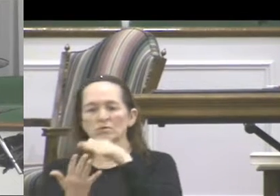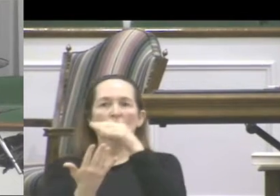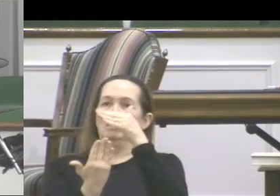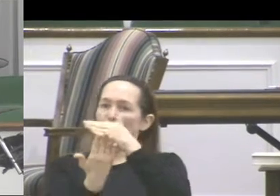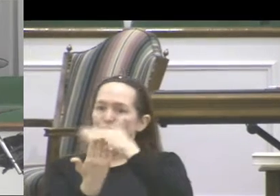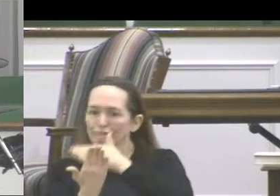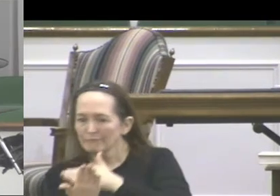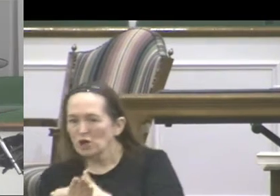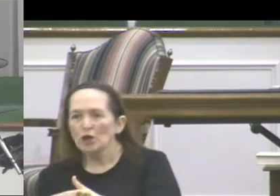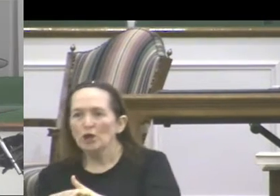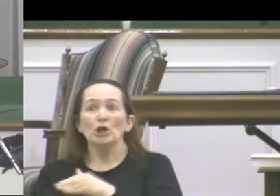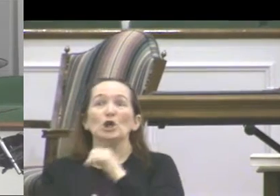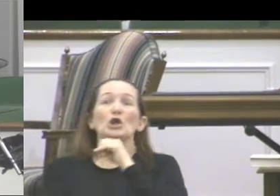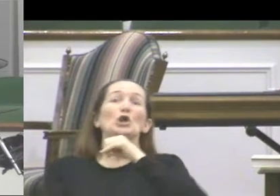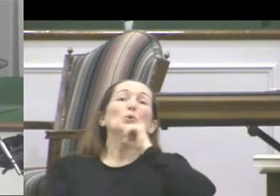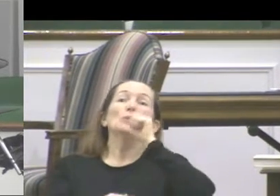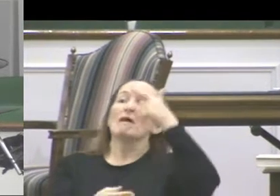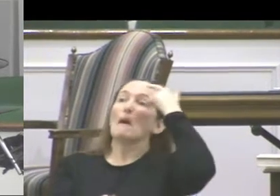that we keep.